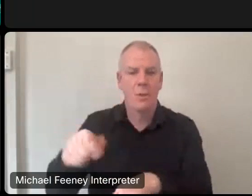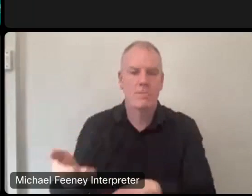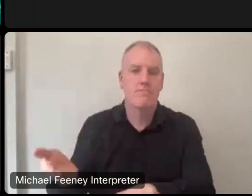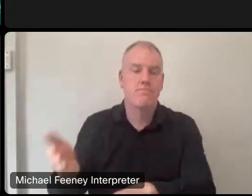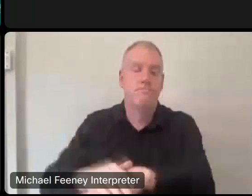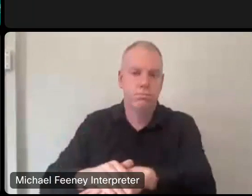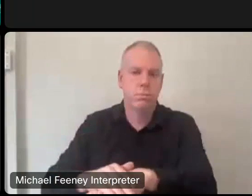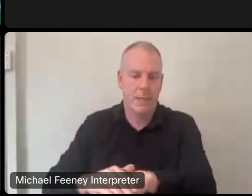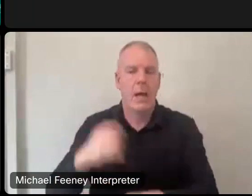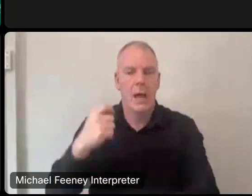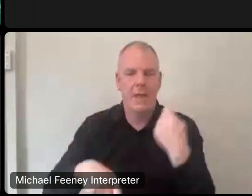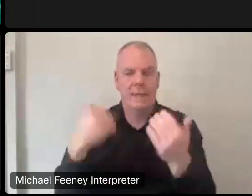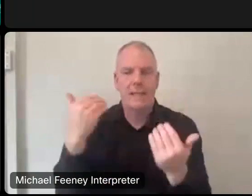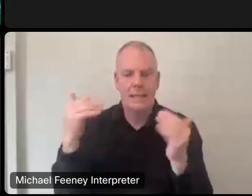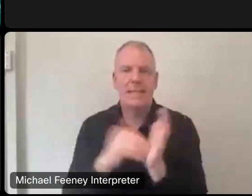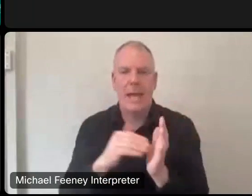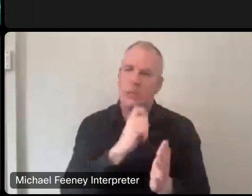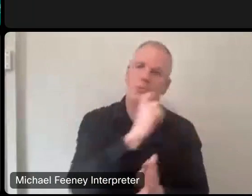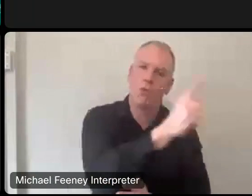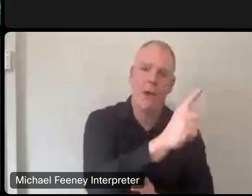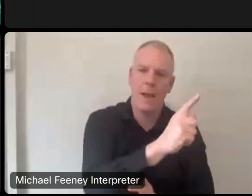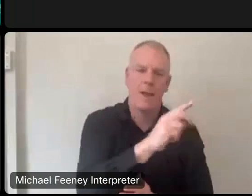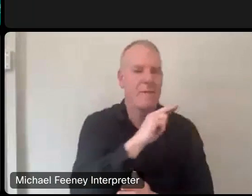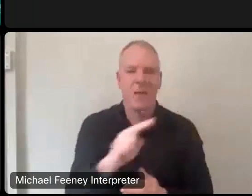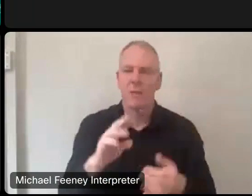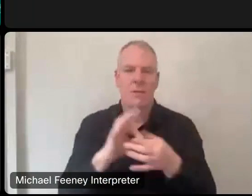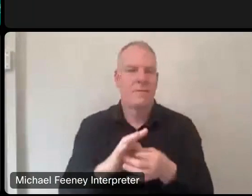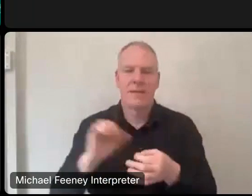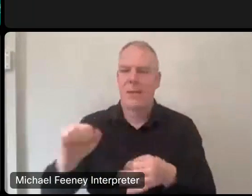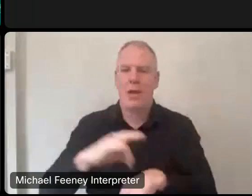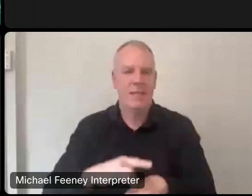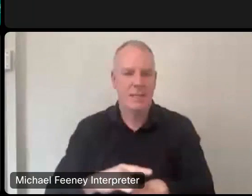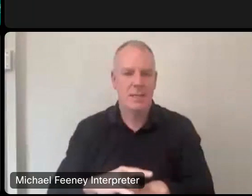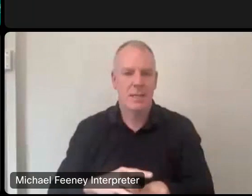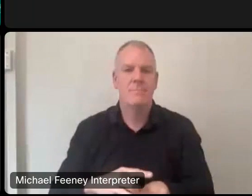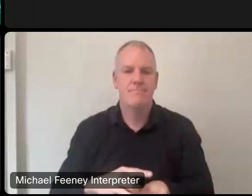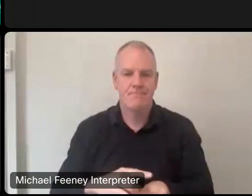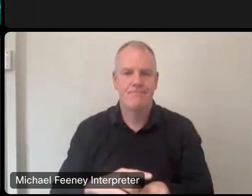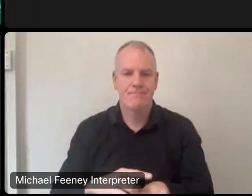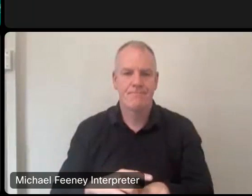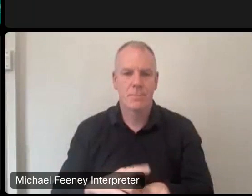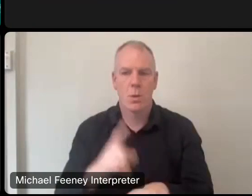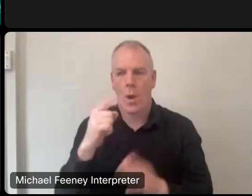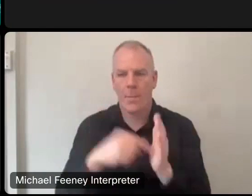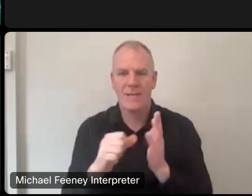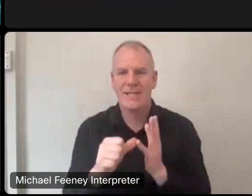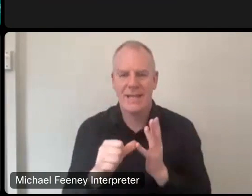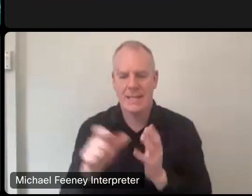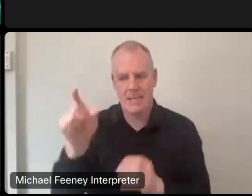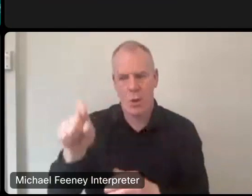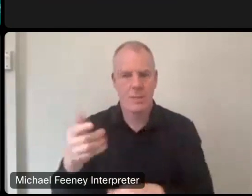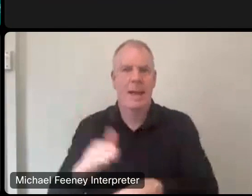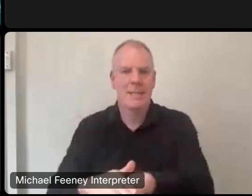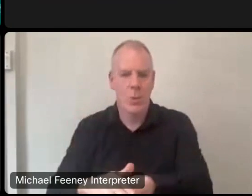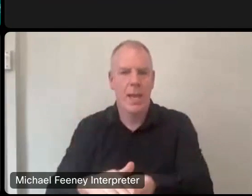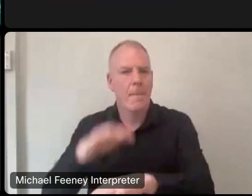that's how I would interpret it, and it wasn't related to the underlying, because there is that notifiable incident 1.6, so where there is a